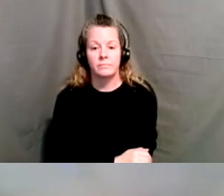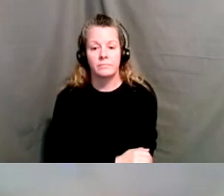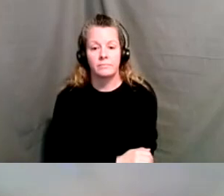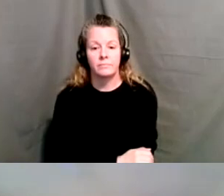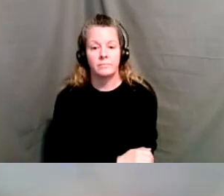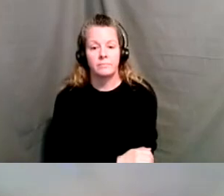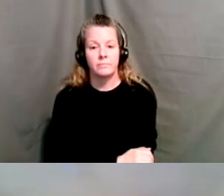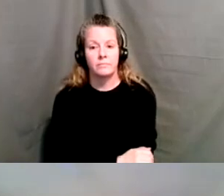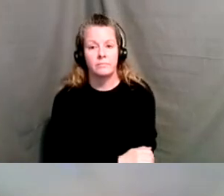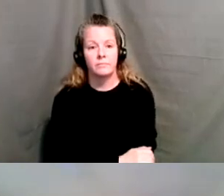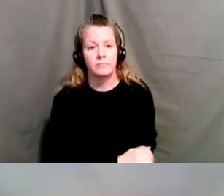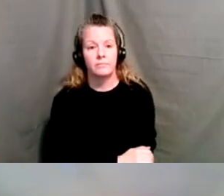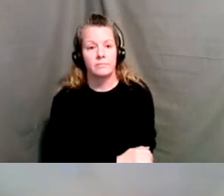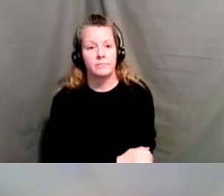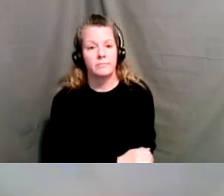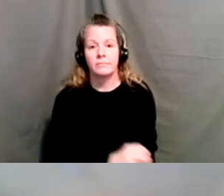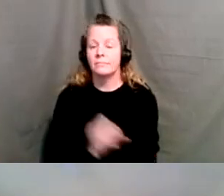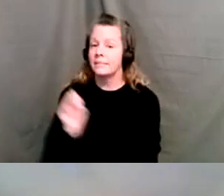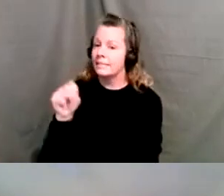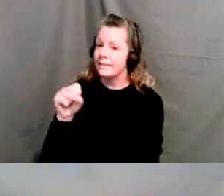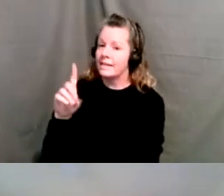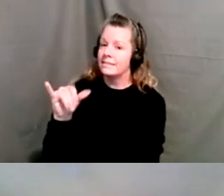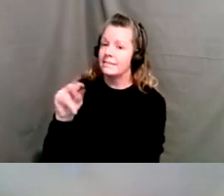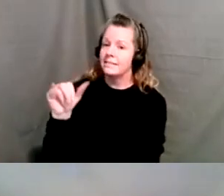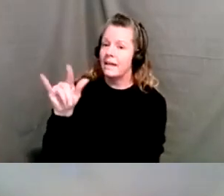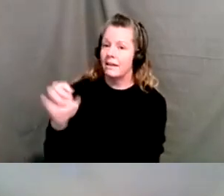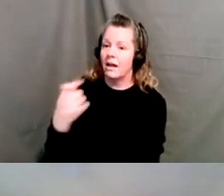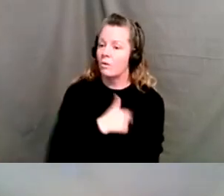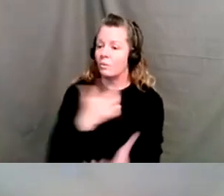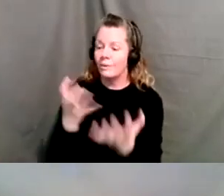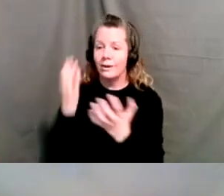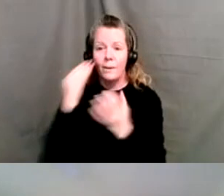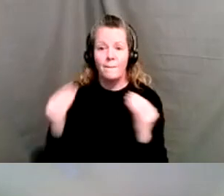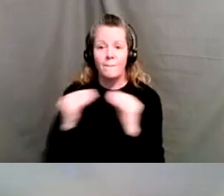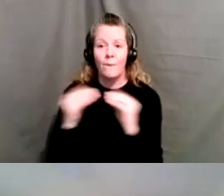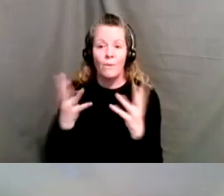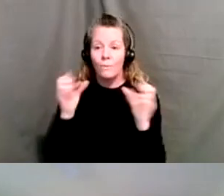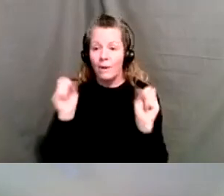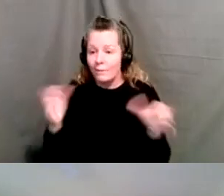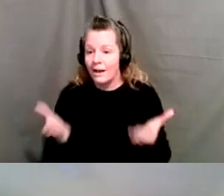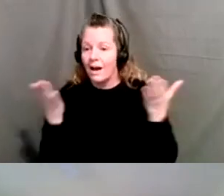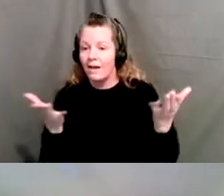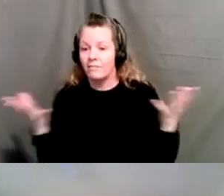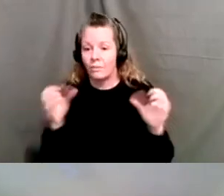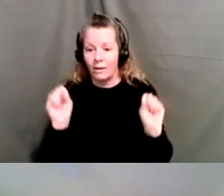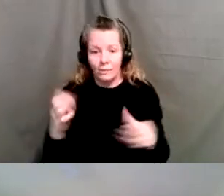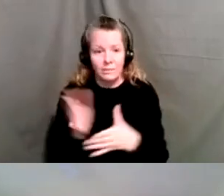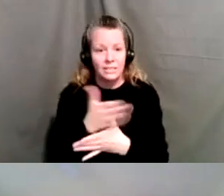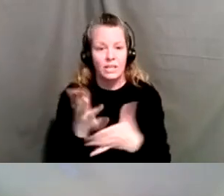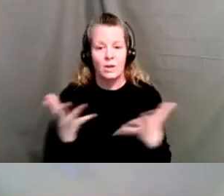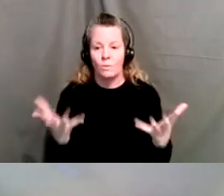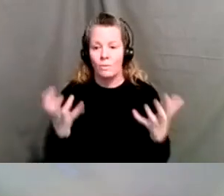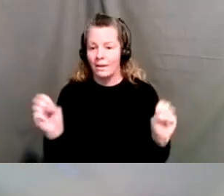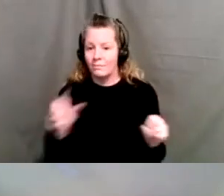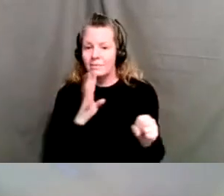Yes, Danielle, we want to know more. What can we offer, and what can we share, and what can we talk about? What are you all interested